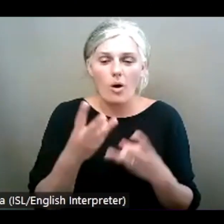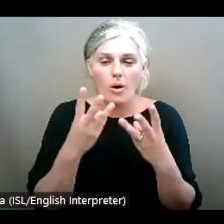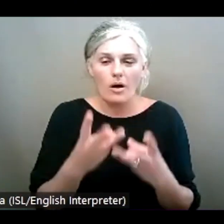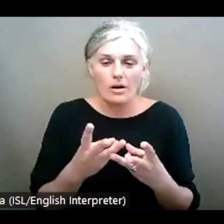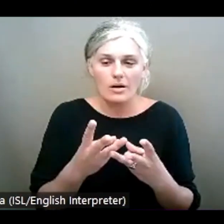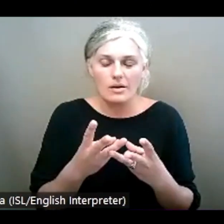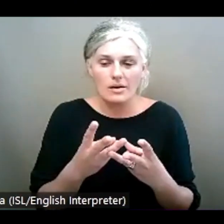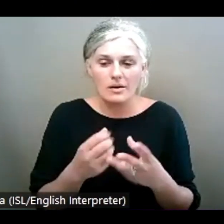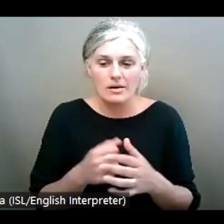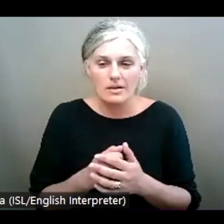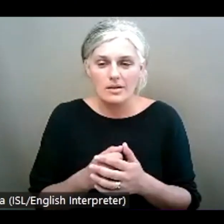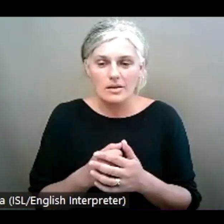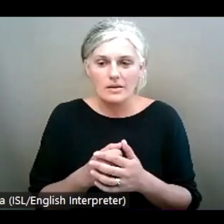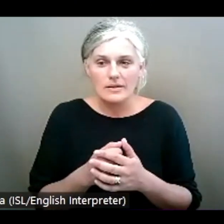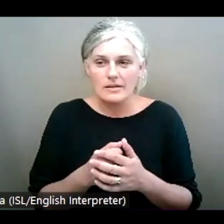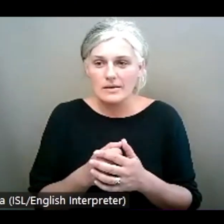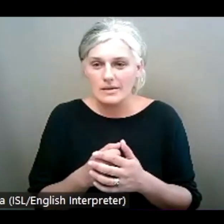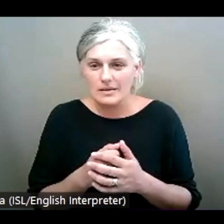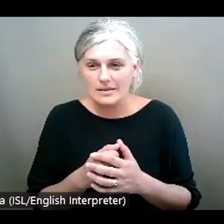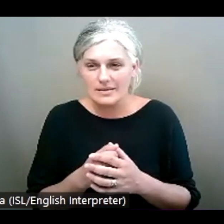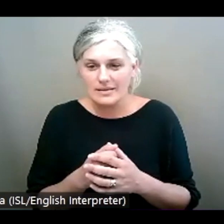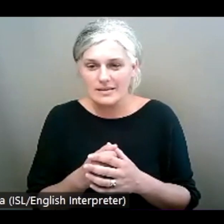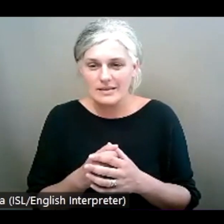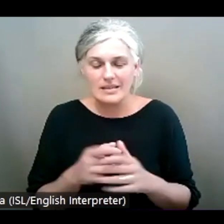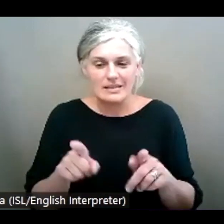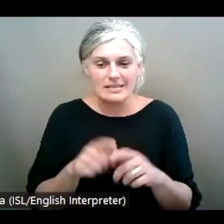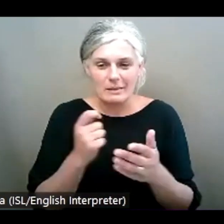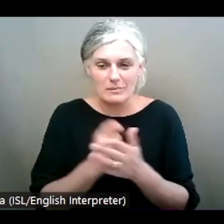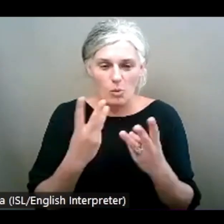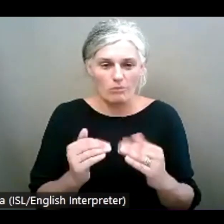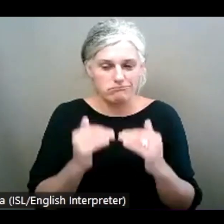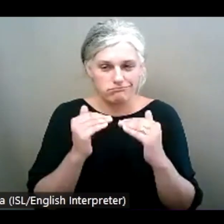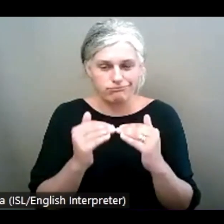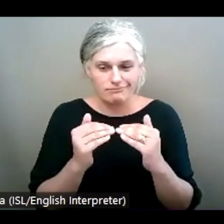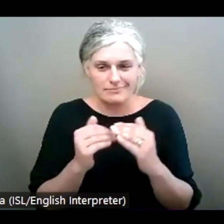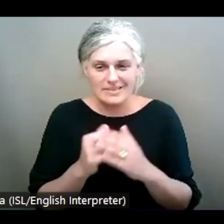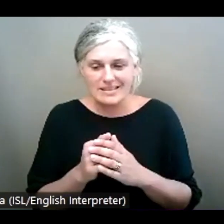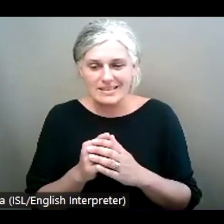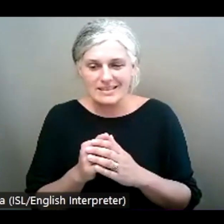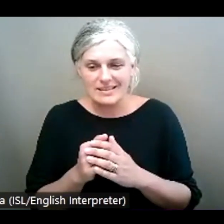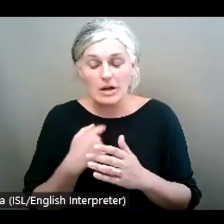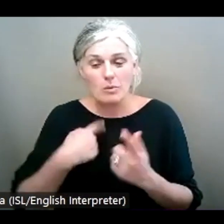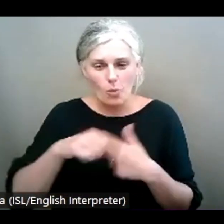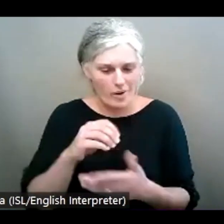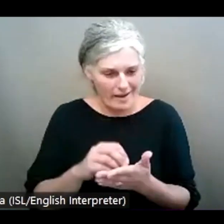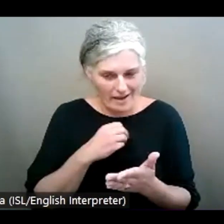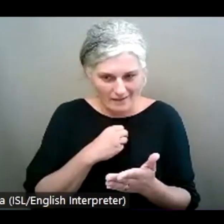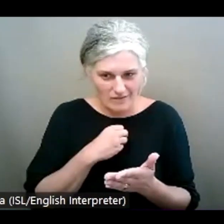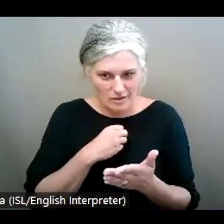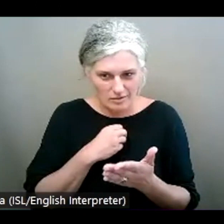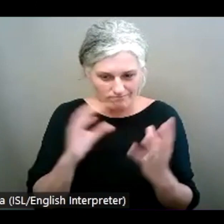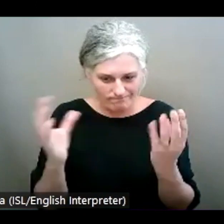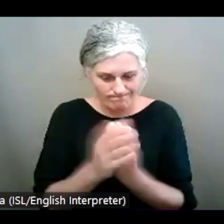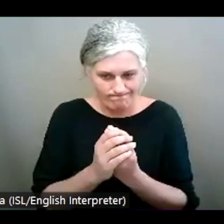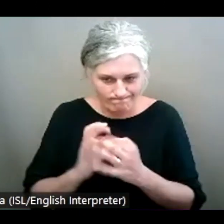around, sure. Yeah. Anyway, At the same time. At the same time, yeah. But like we have to collectively get